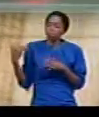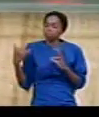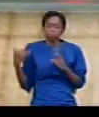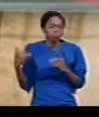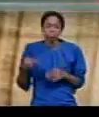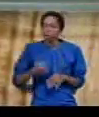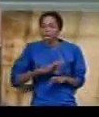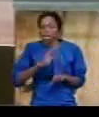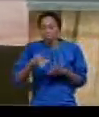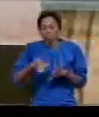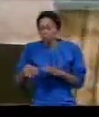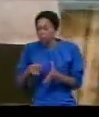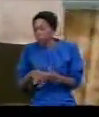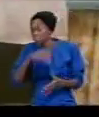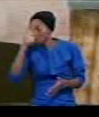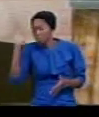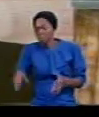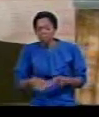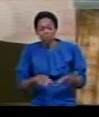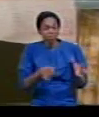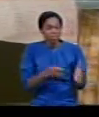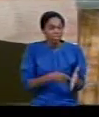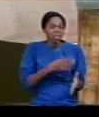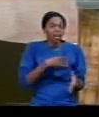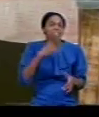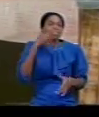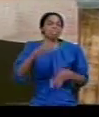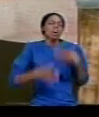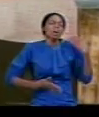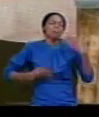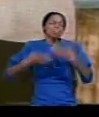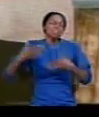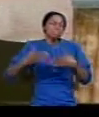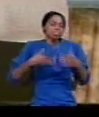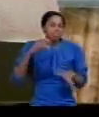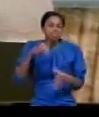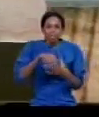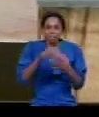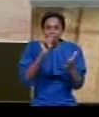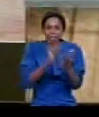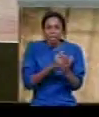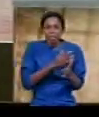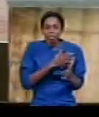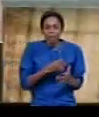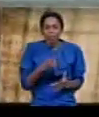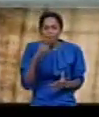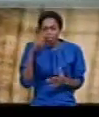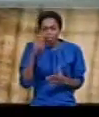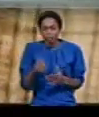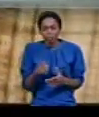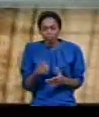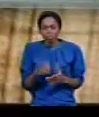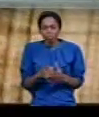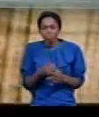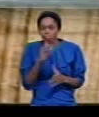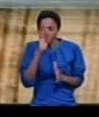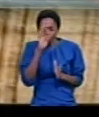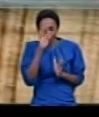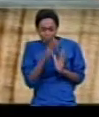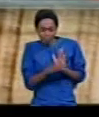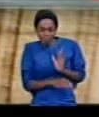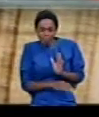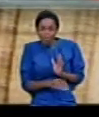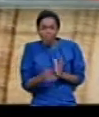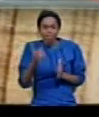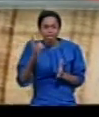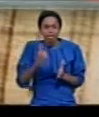did this. I never did that. And you are rejoicing in that, and you minimize the righteousness of